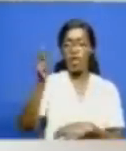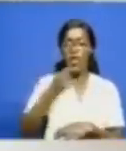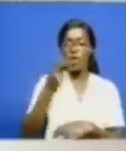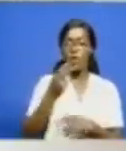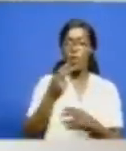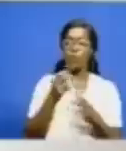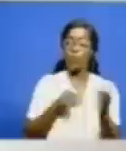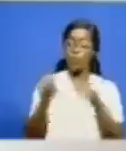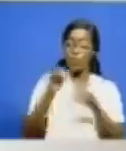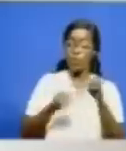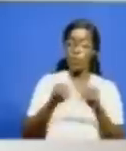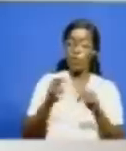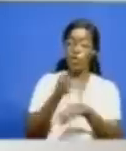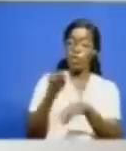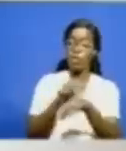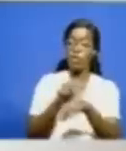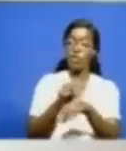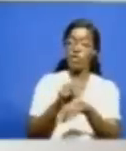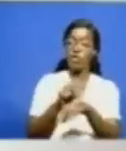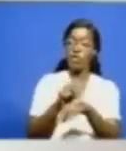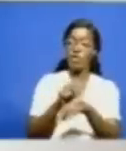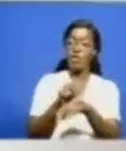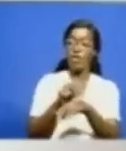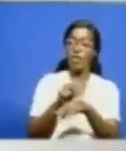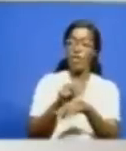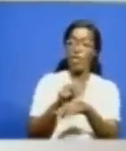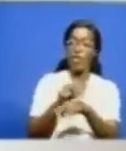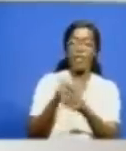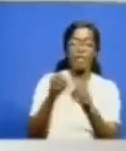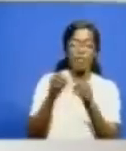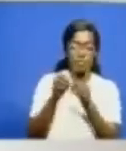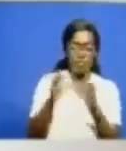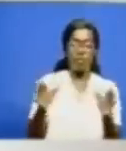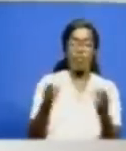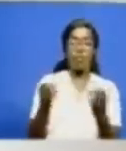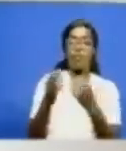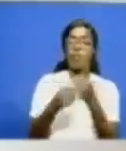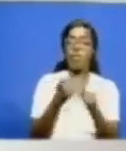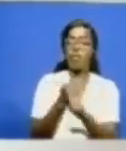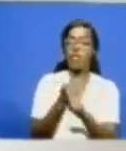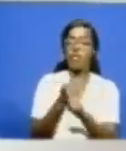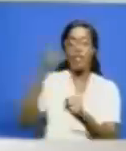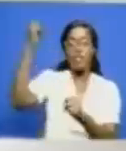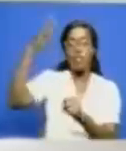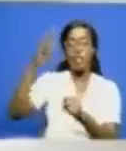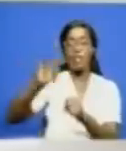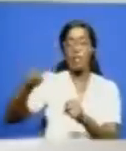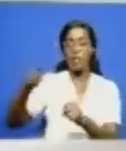immeasurable contributions to the nation spanned many decades and inspired millions of